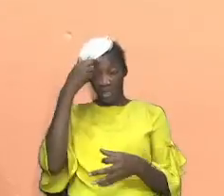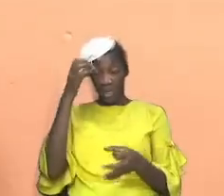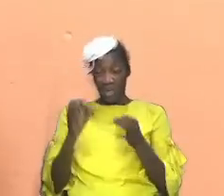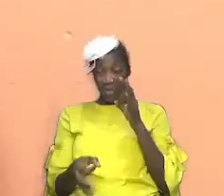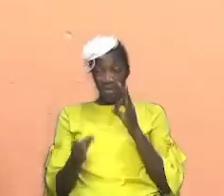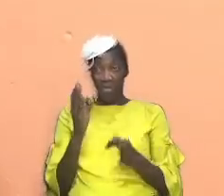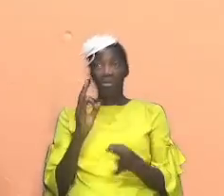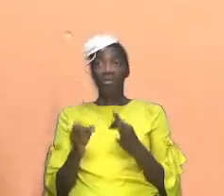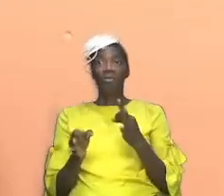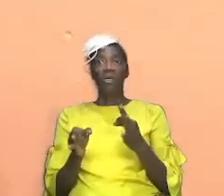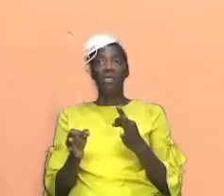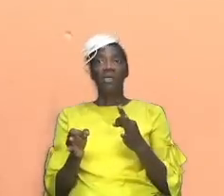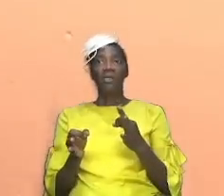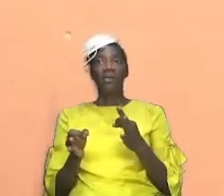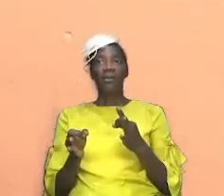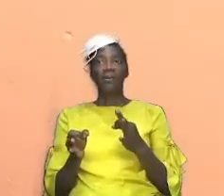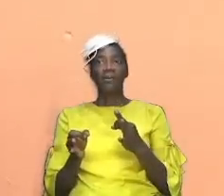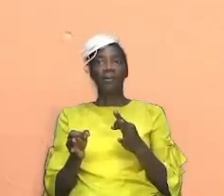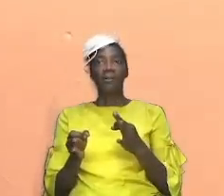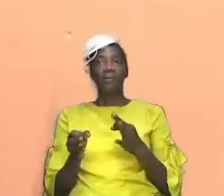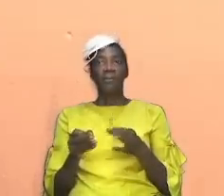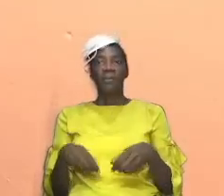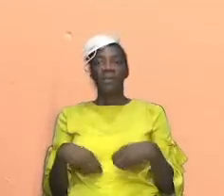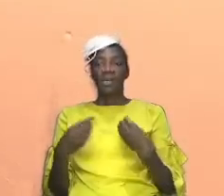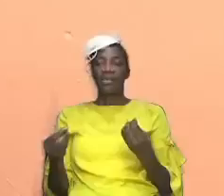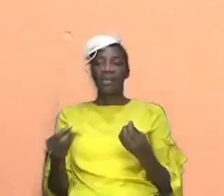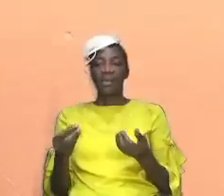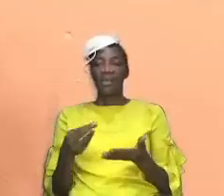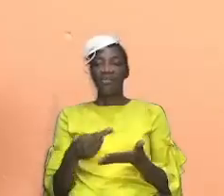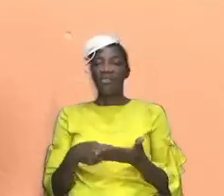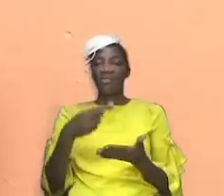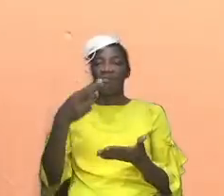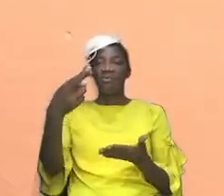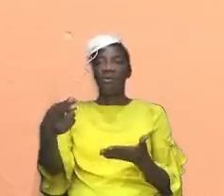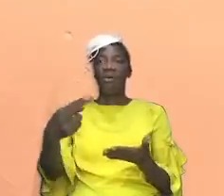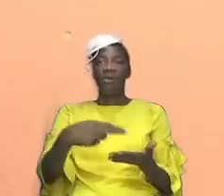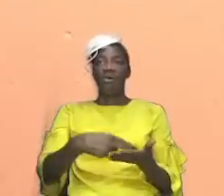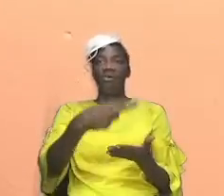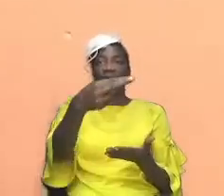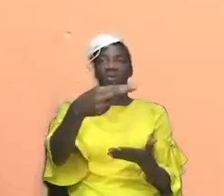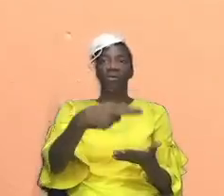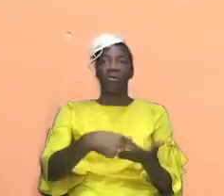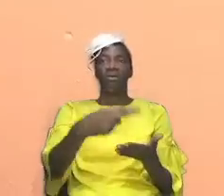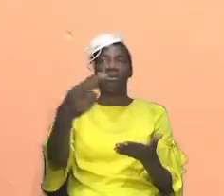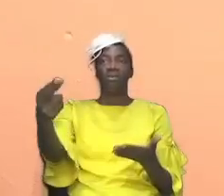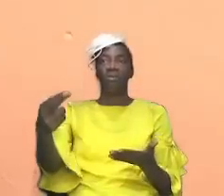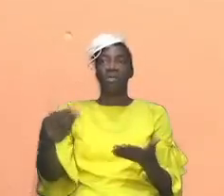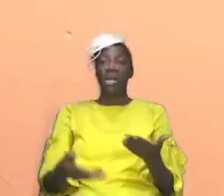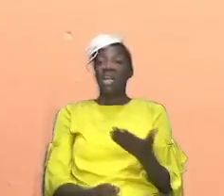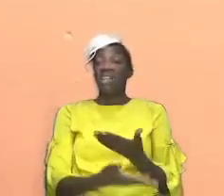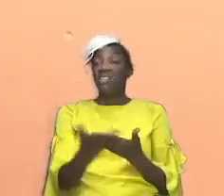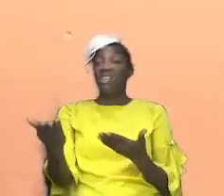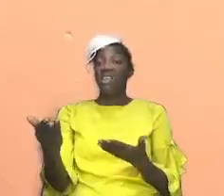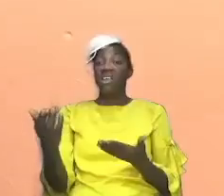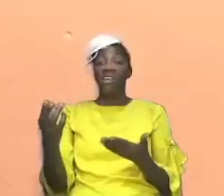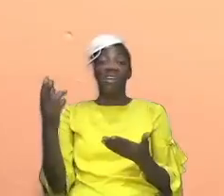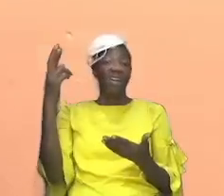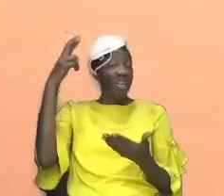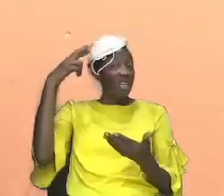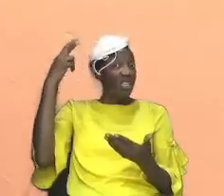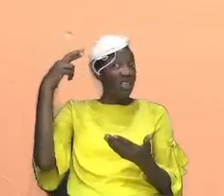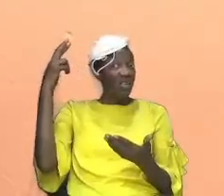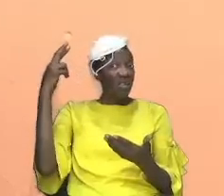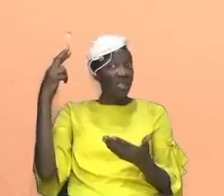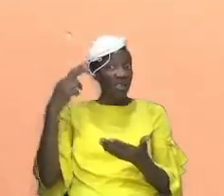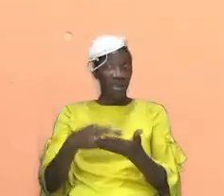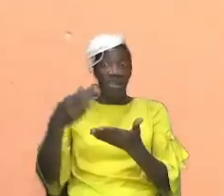to issue rewards, yes, to us. And we will see that there is a reason, because the rewards is